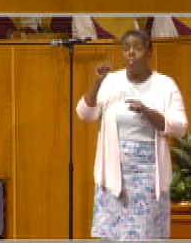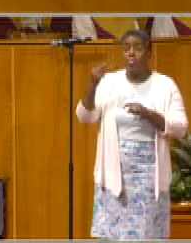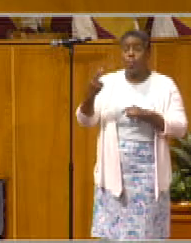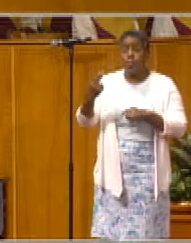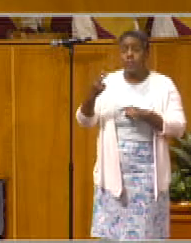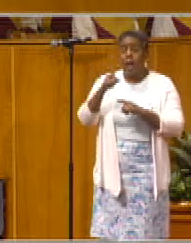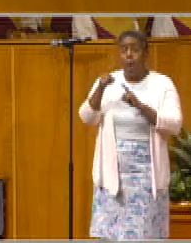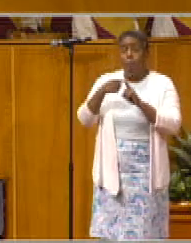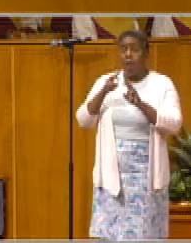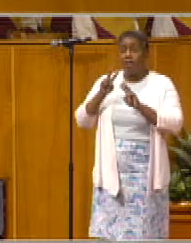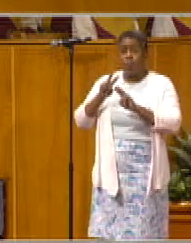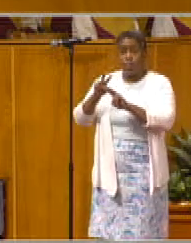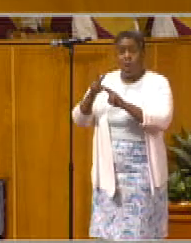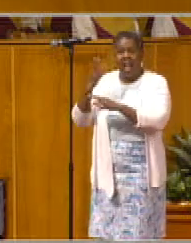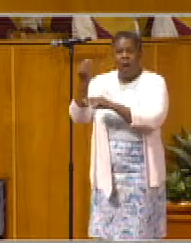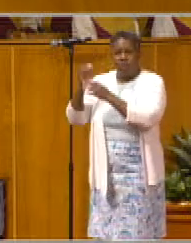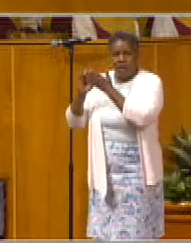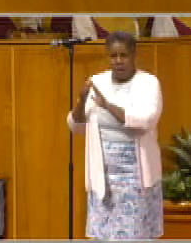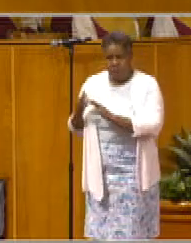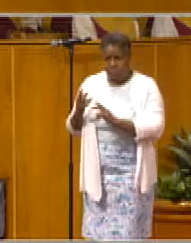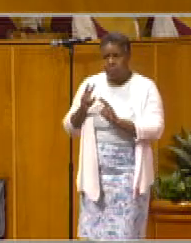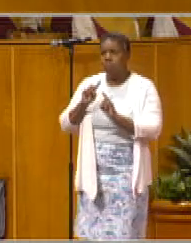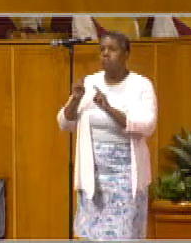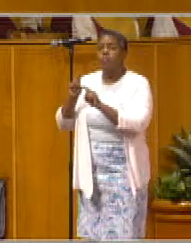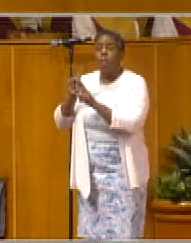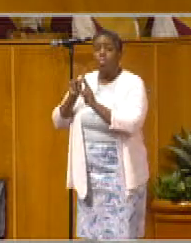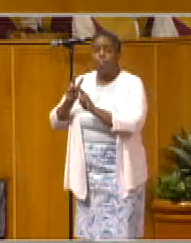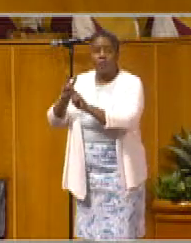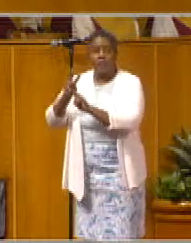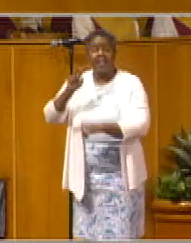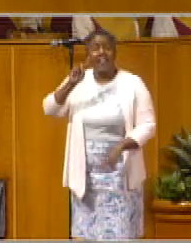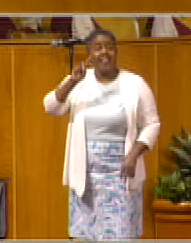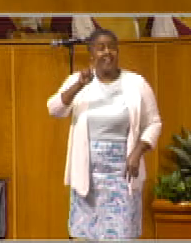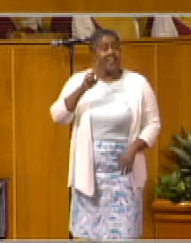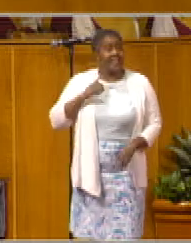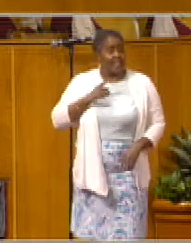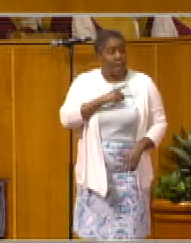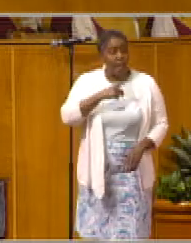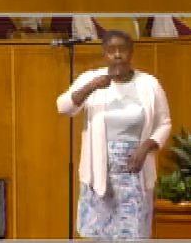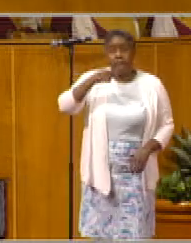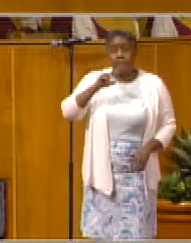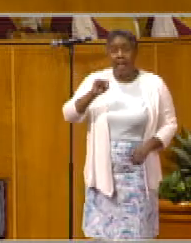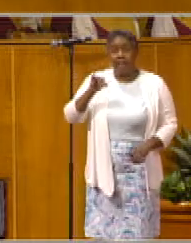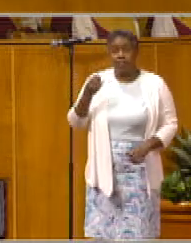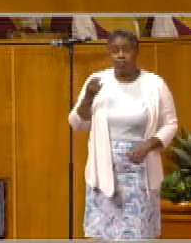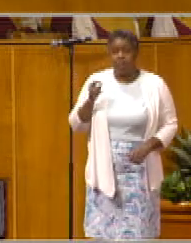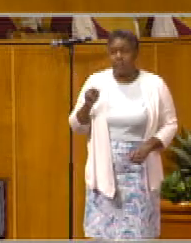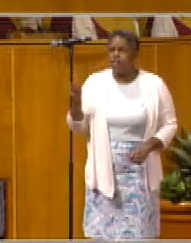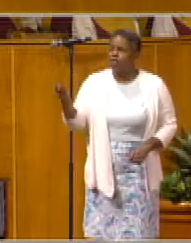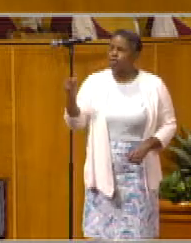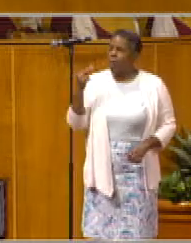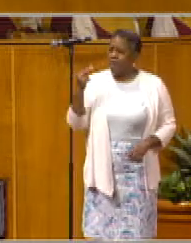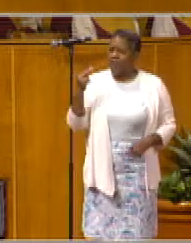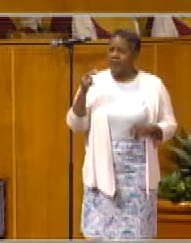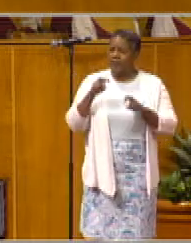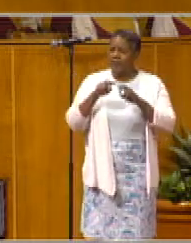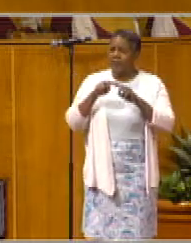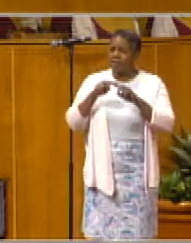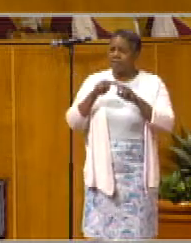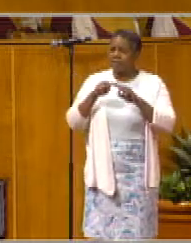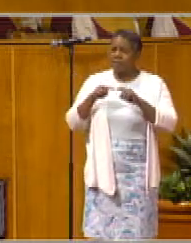a funeral we were at out of town, Deacon Pat Johnson, sitting right there, saw me in the pulpit, and I